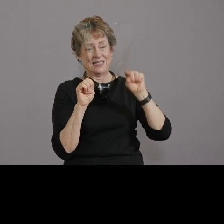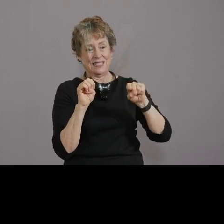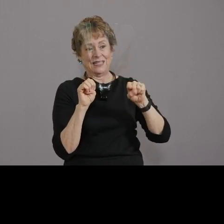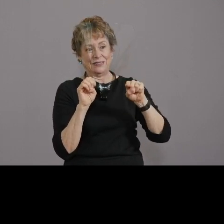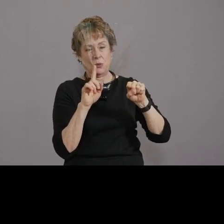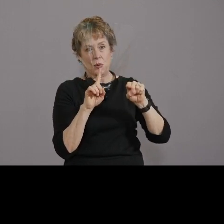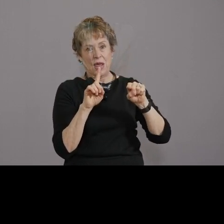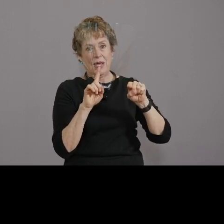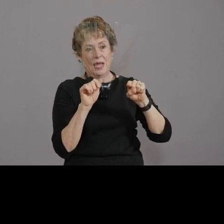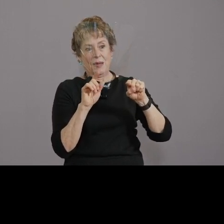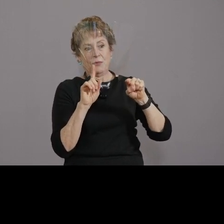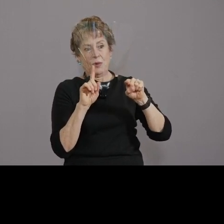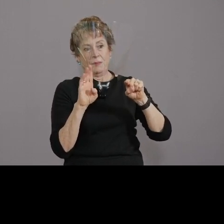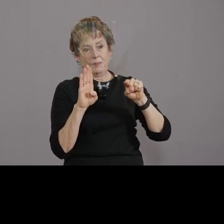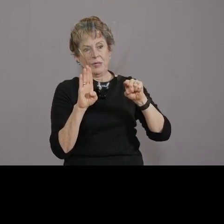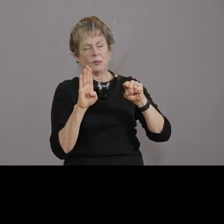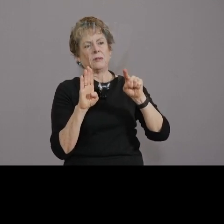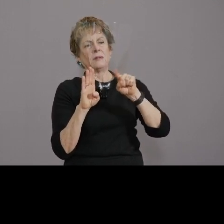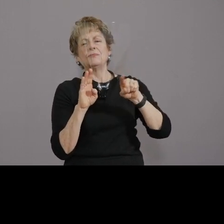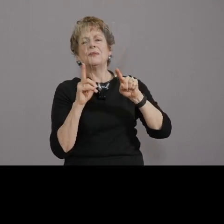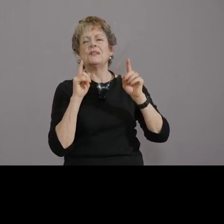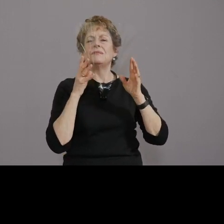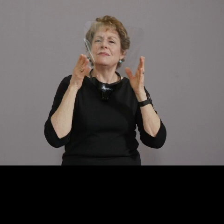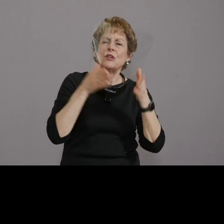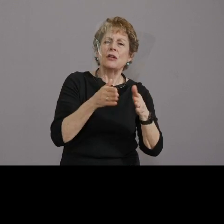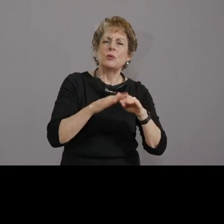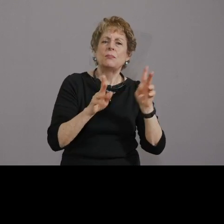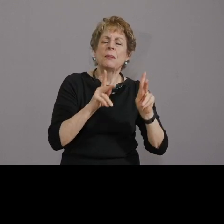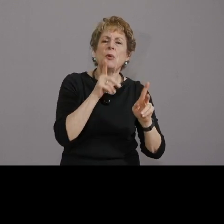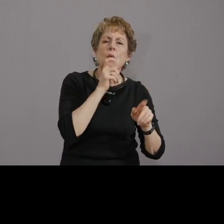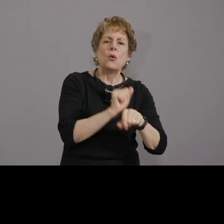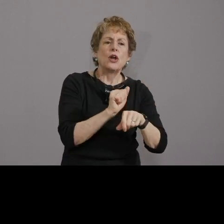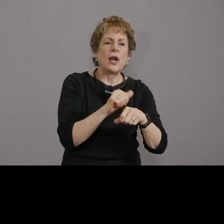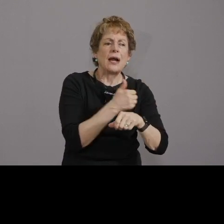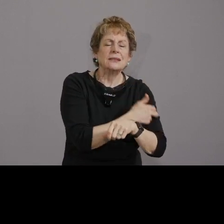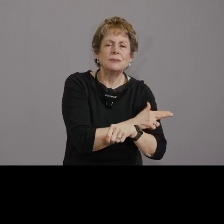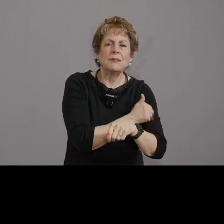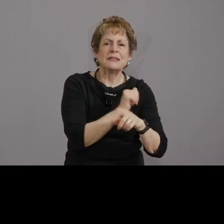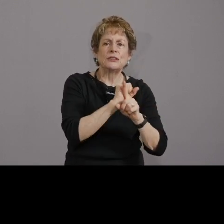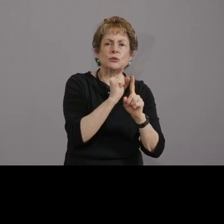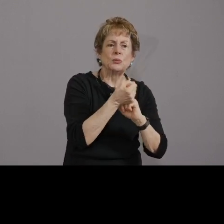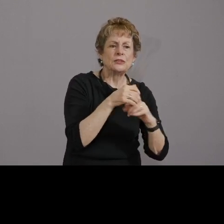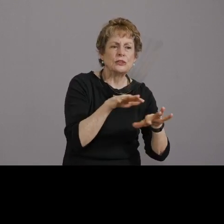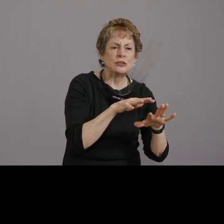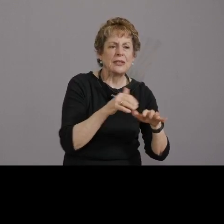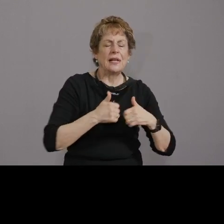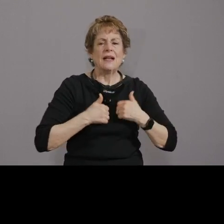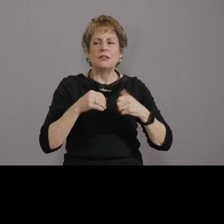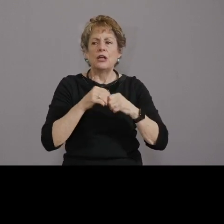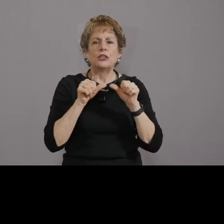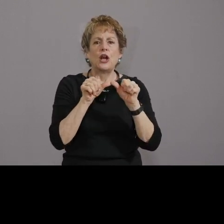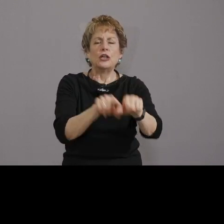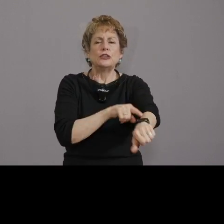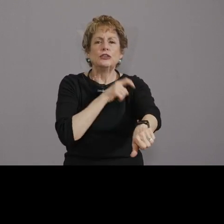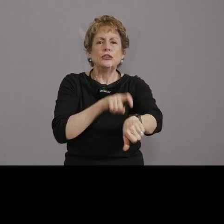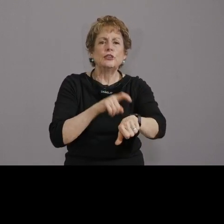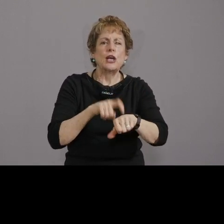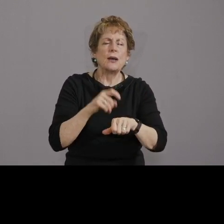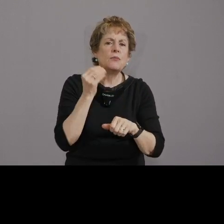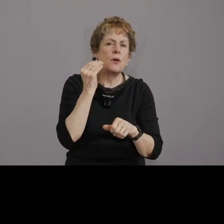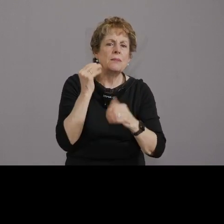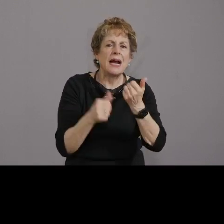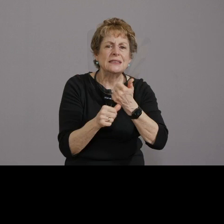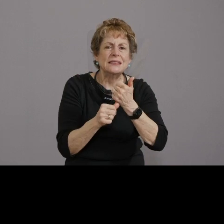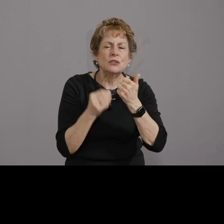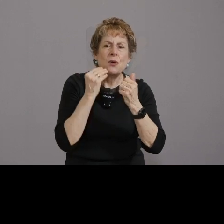at our darker gray, that's the prioritized phase 1B, so that's going to be the phase that we just talked about currently. We are vaccinating